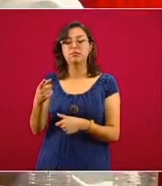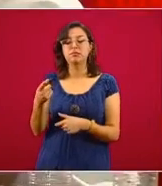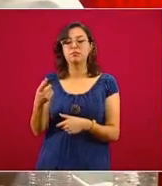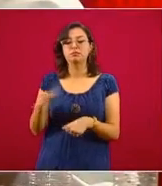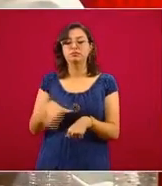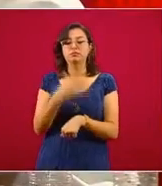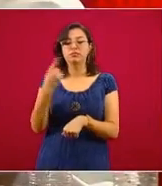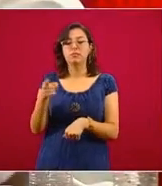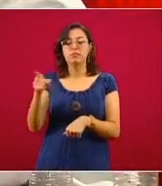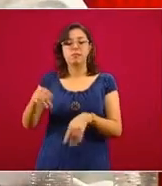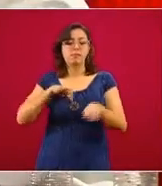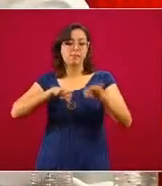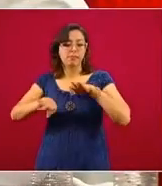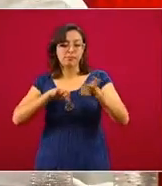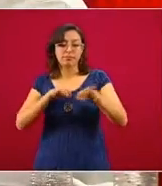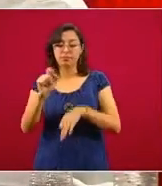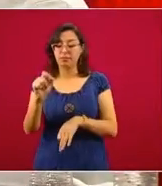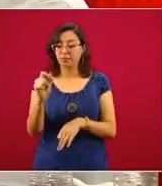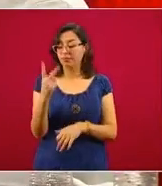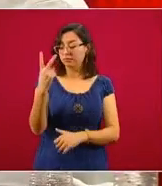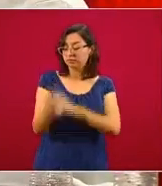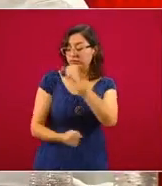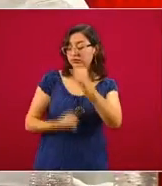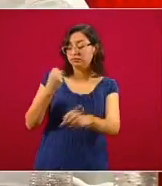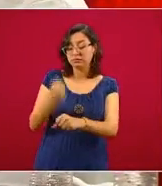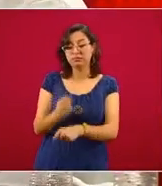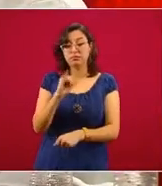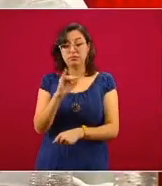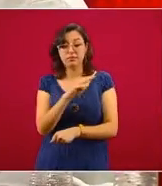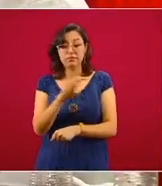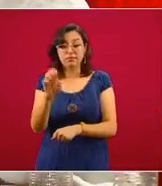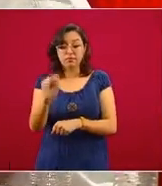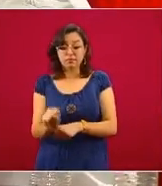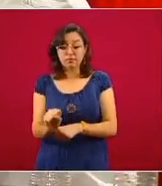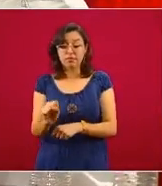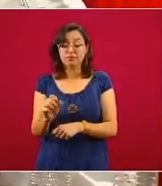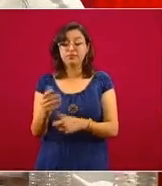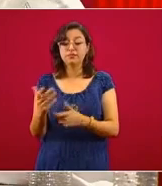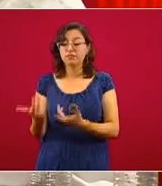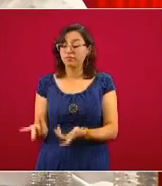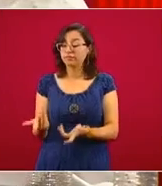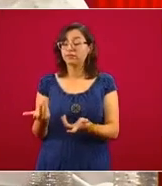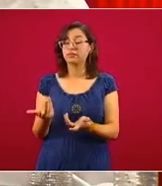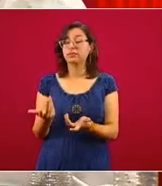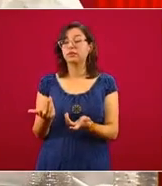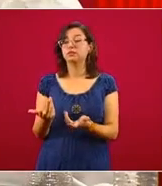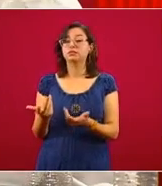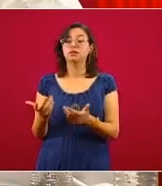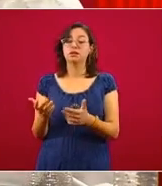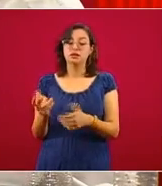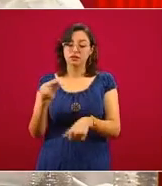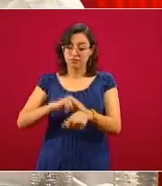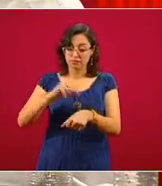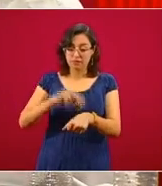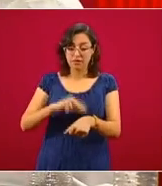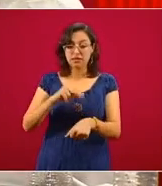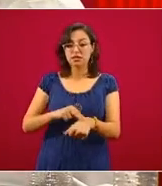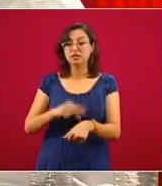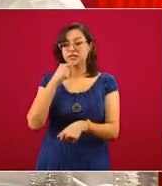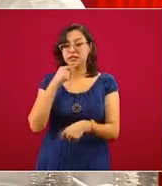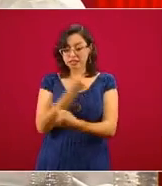She is someone who has been 22 years in social service. She's a pediatrician and she